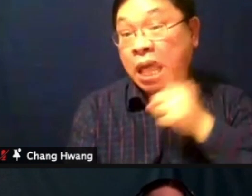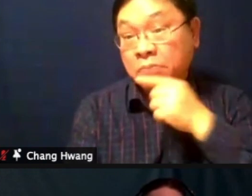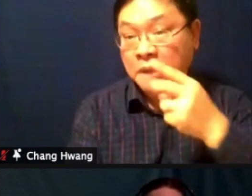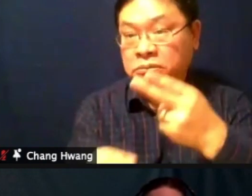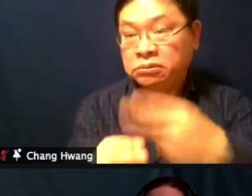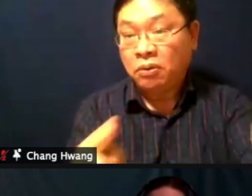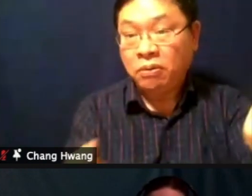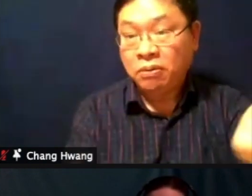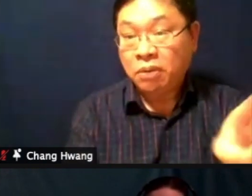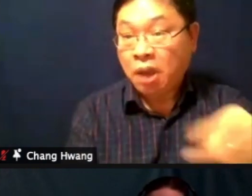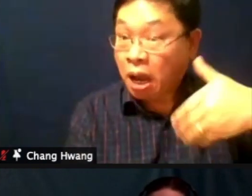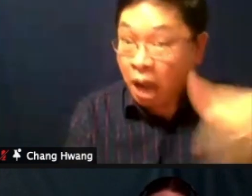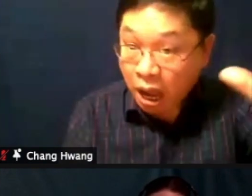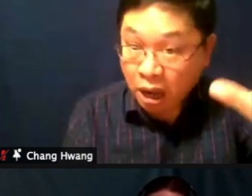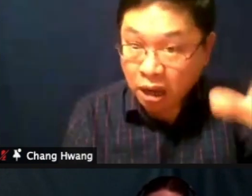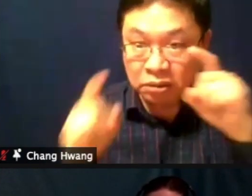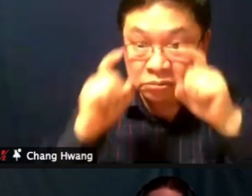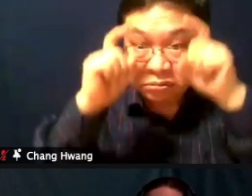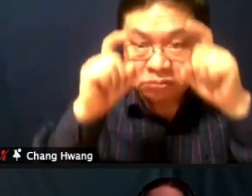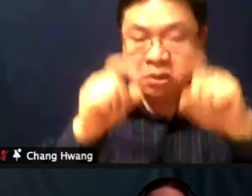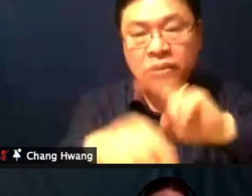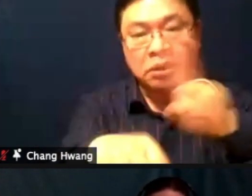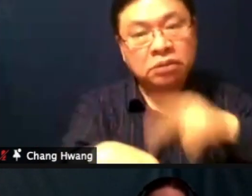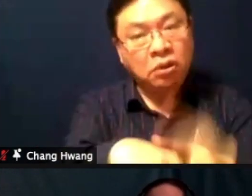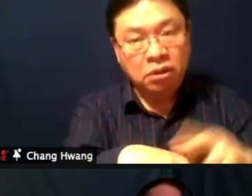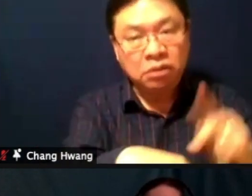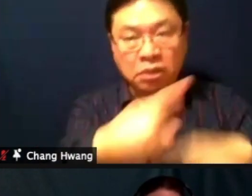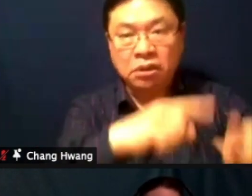So you can't just do a one-to-one gloss translation.